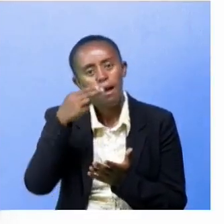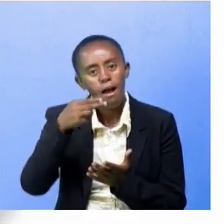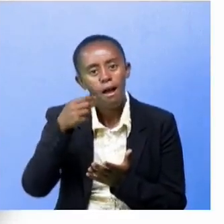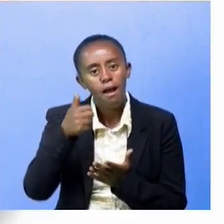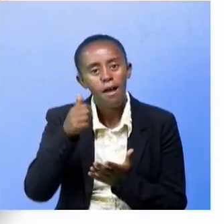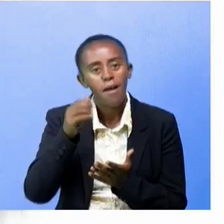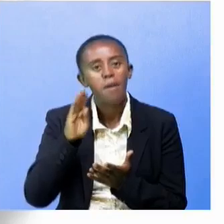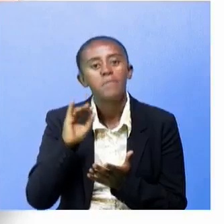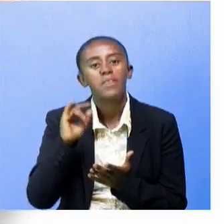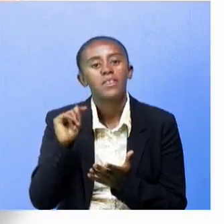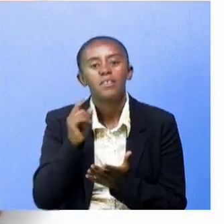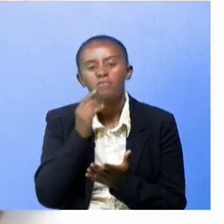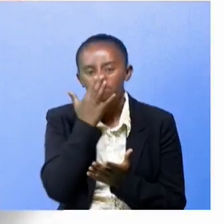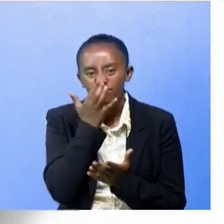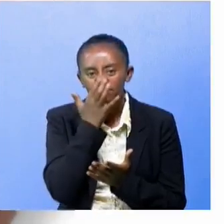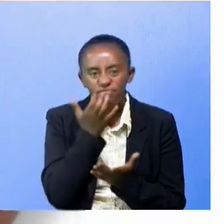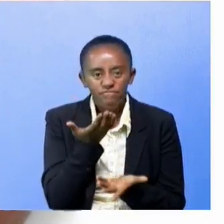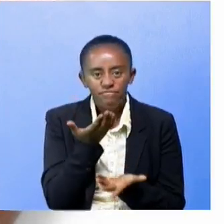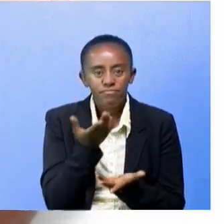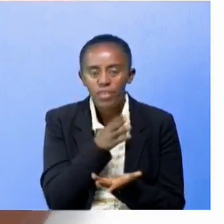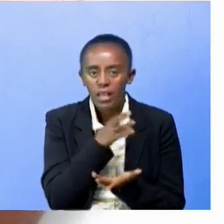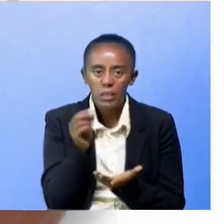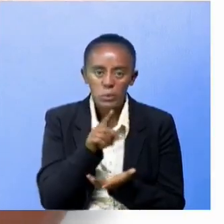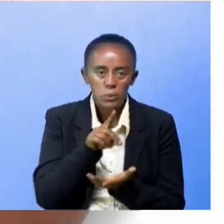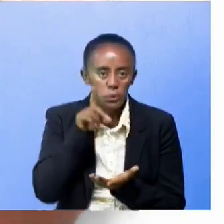and should